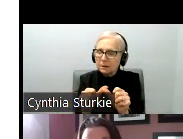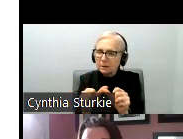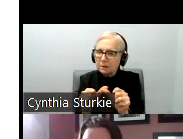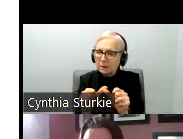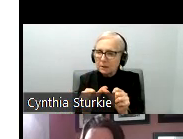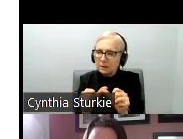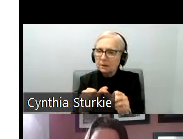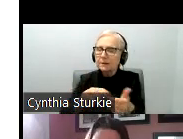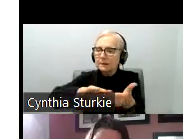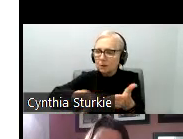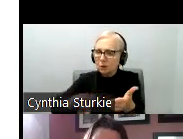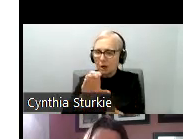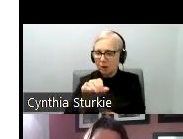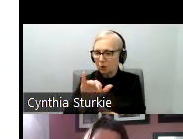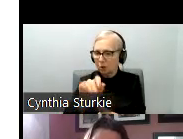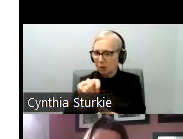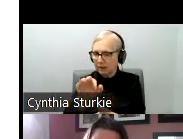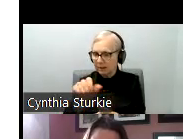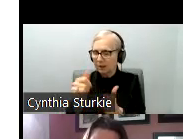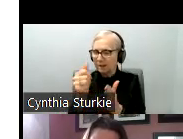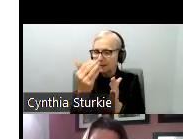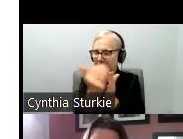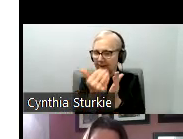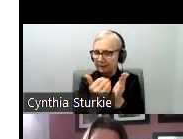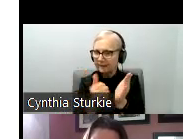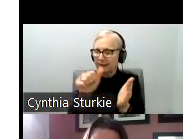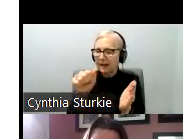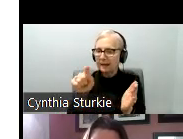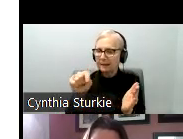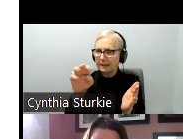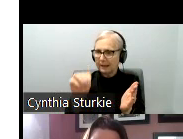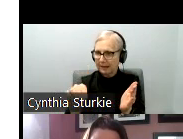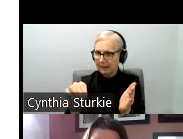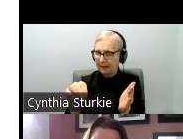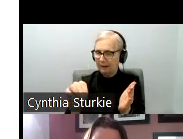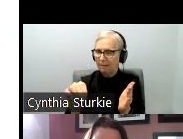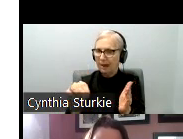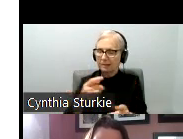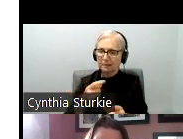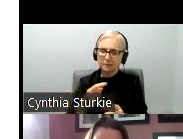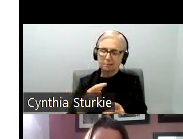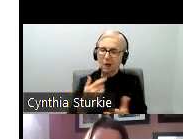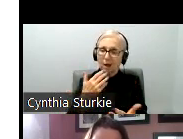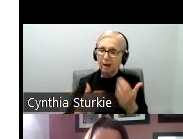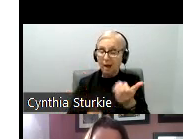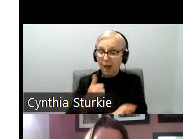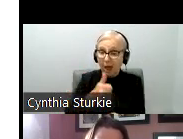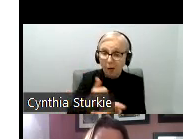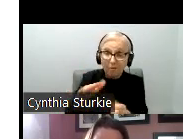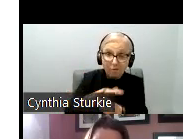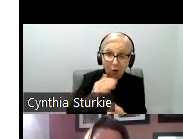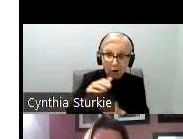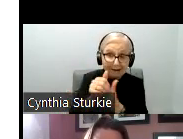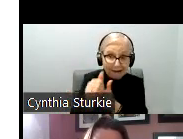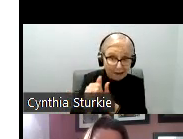So discharge criteria is something that is listed in ASAM as a helpful guide for when that might be appropriate. So that